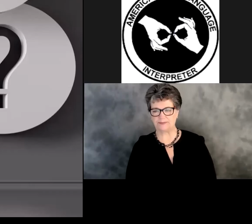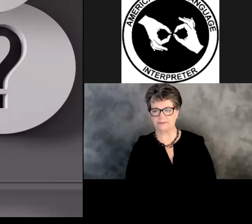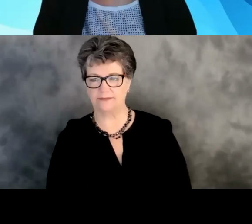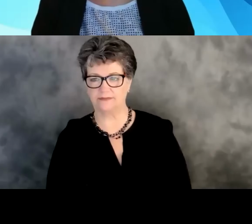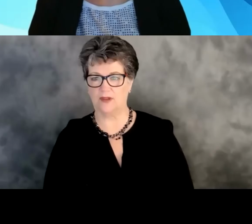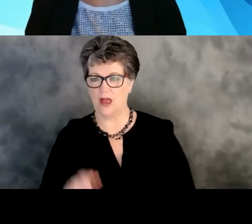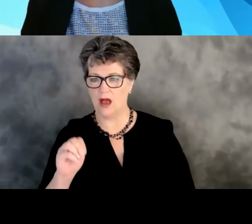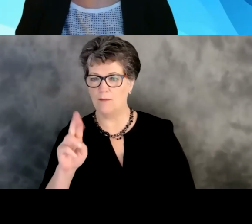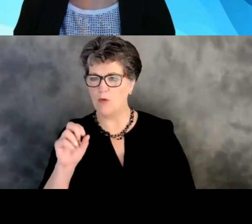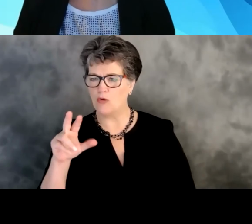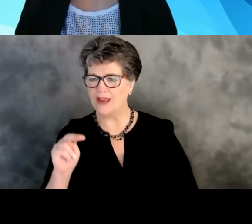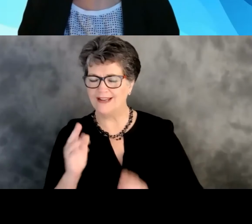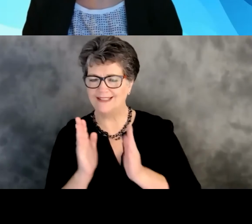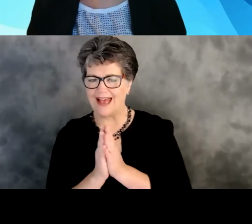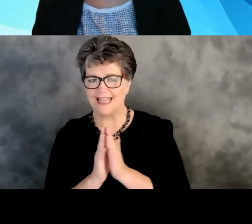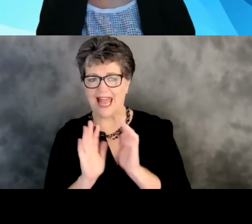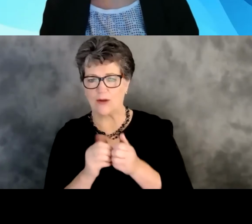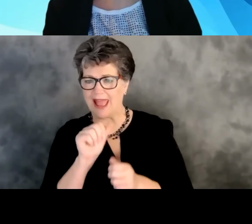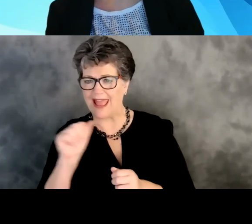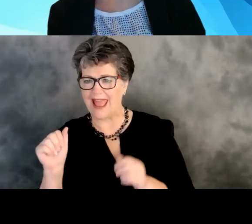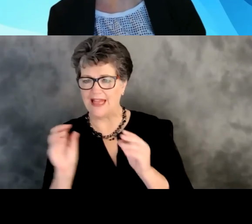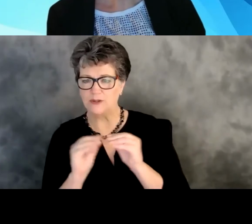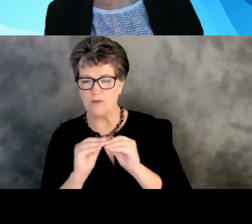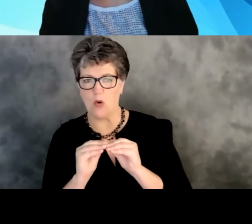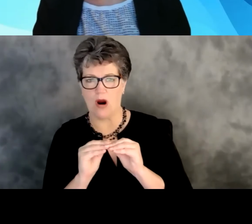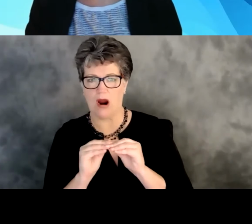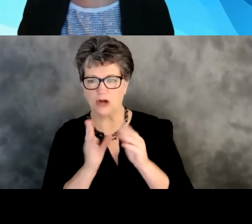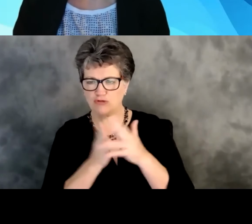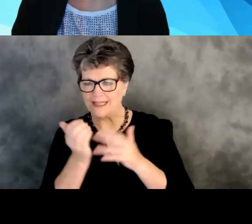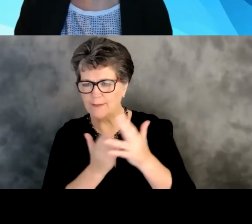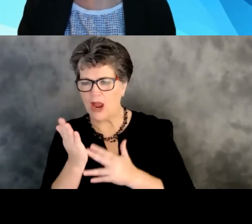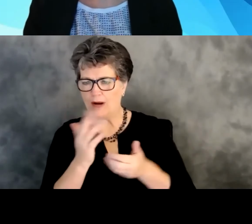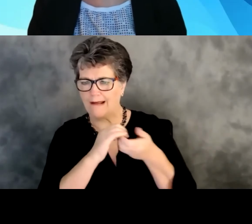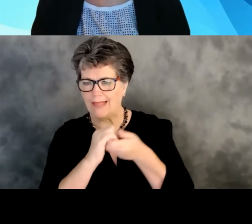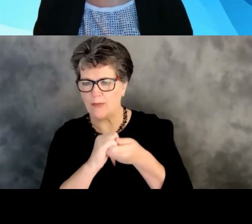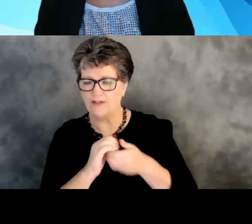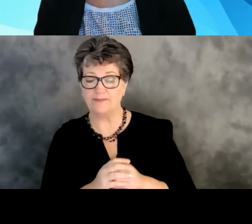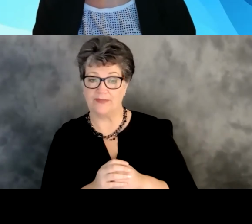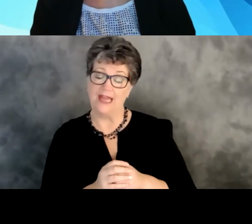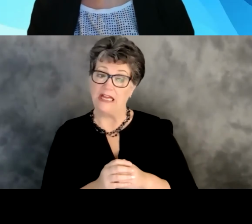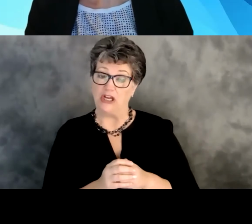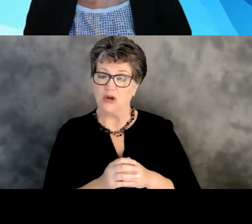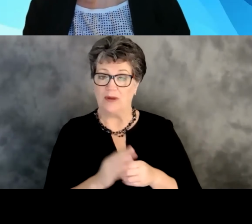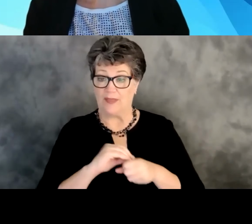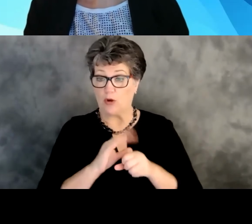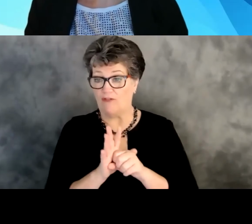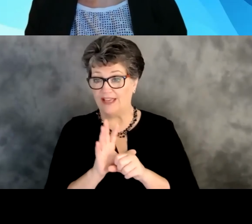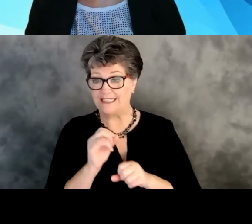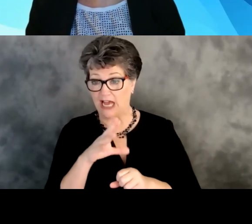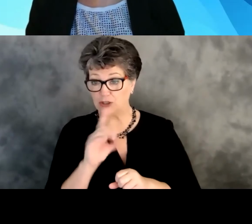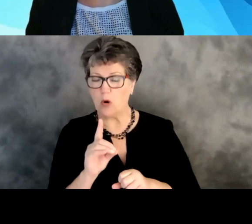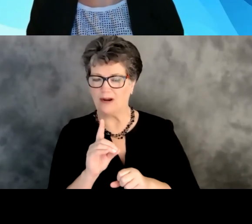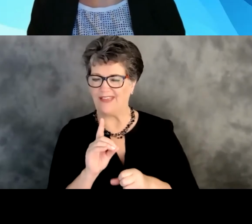Maureen is asking about how can we make AAs more transparent and collaborative? Well, we took a small step towards that with our COVID dashboards.